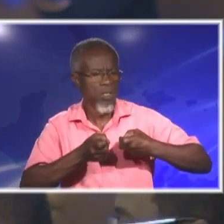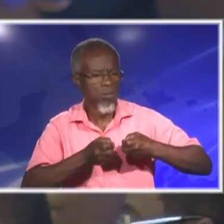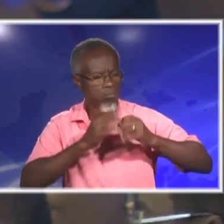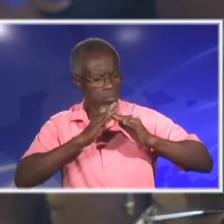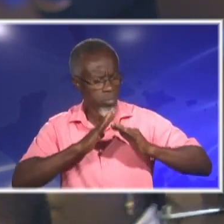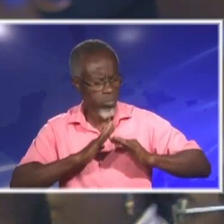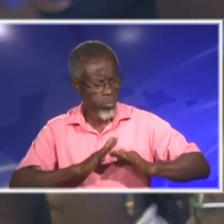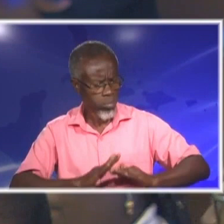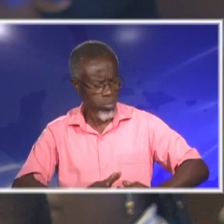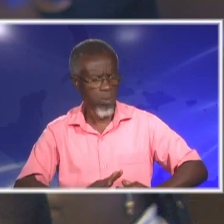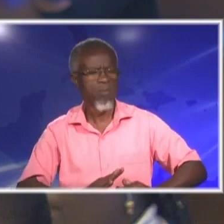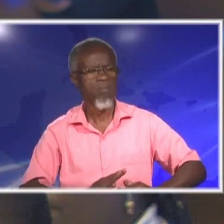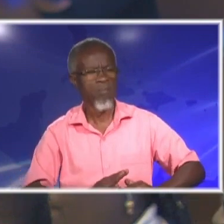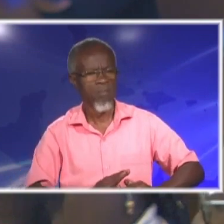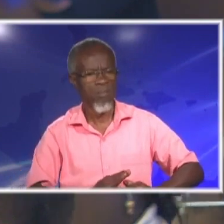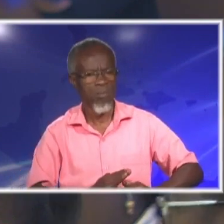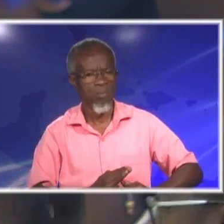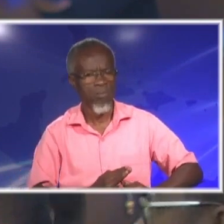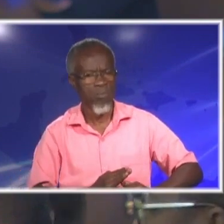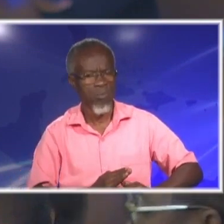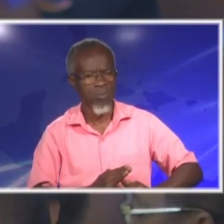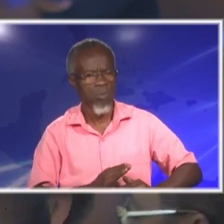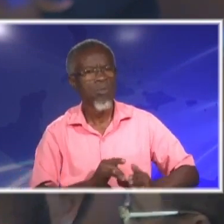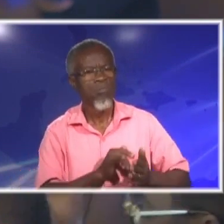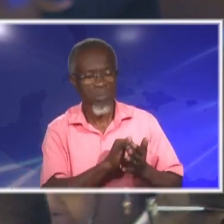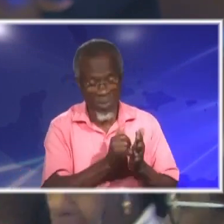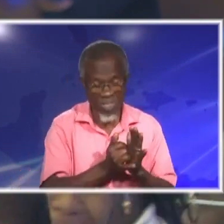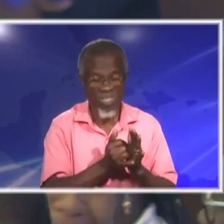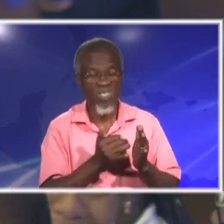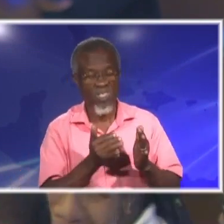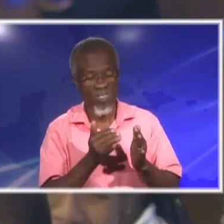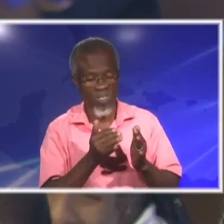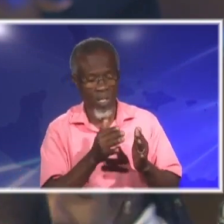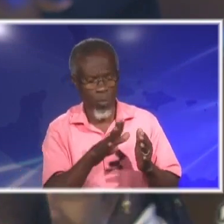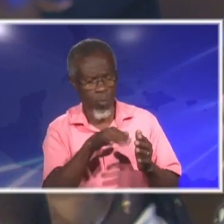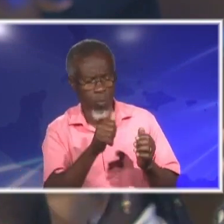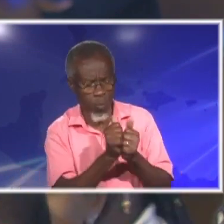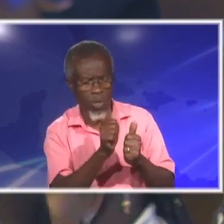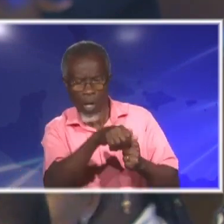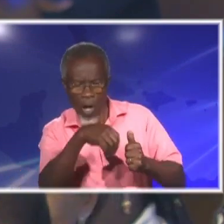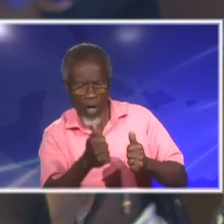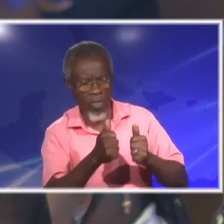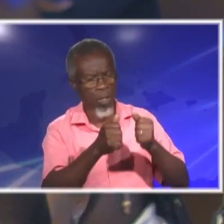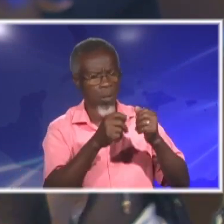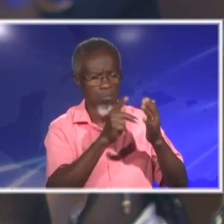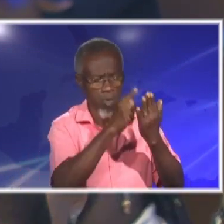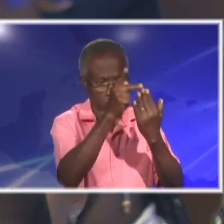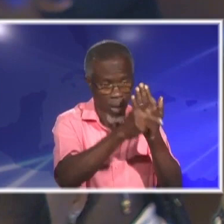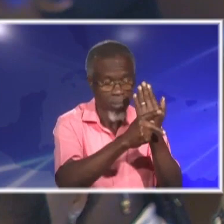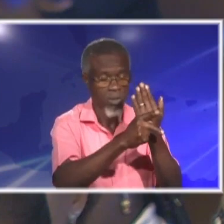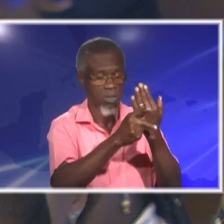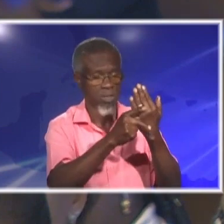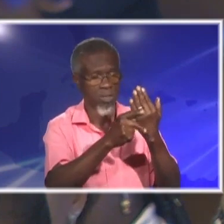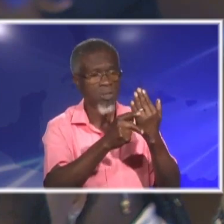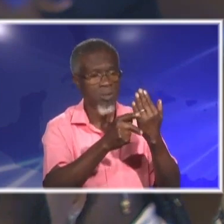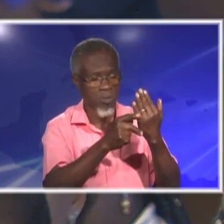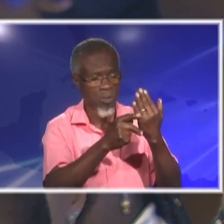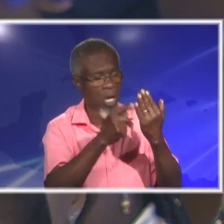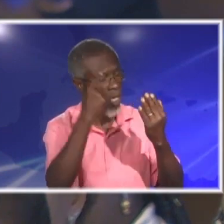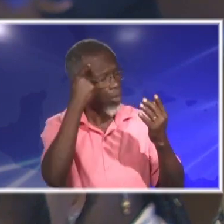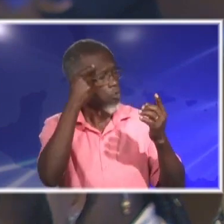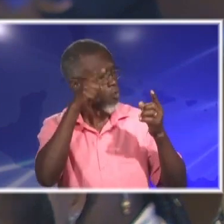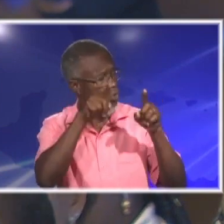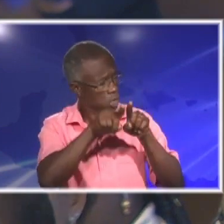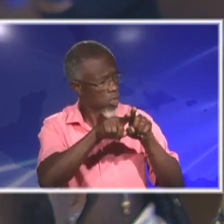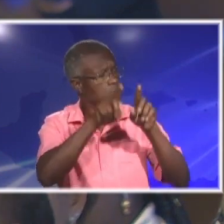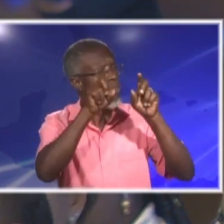and community level. These, along with all of our other existing programs and ministry initiatives, I agree